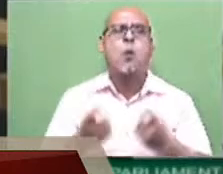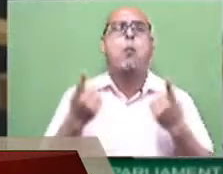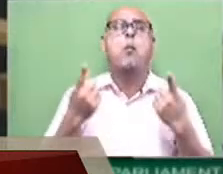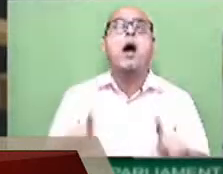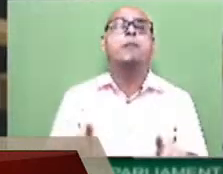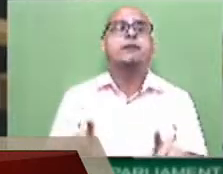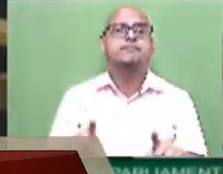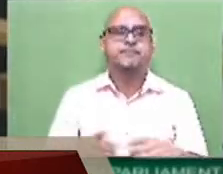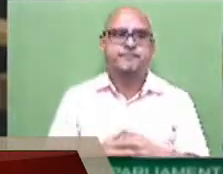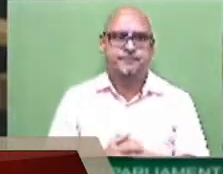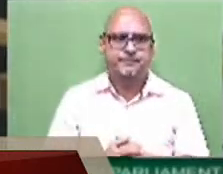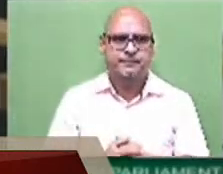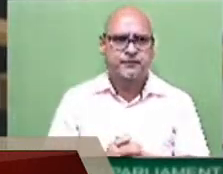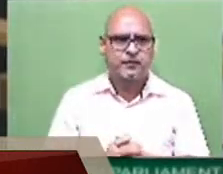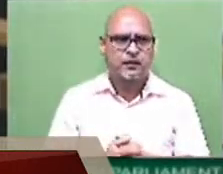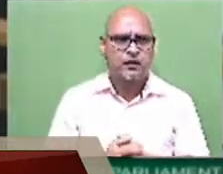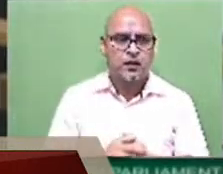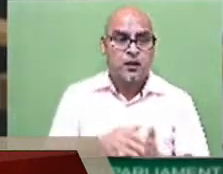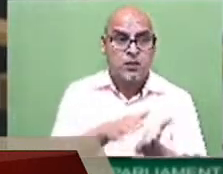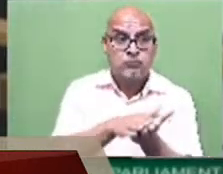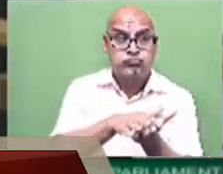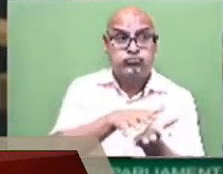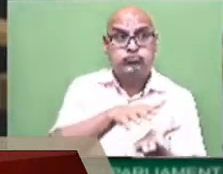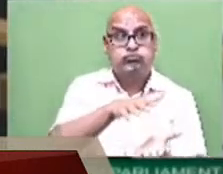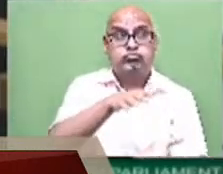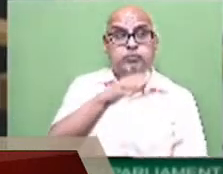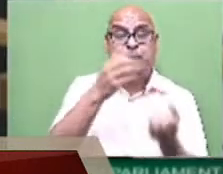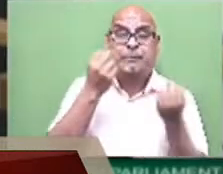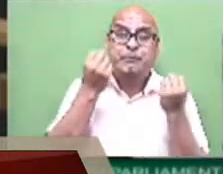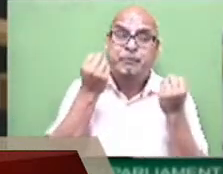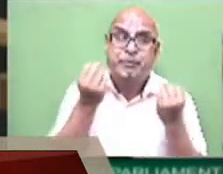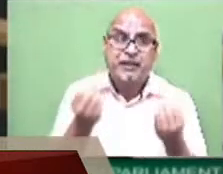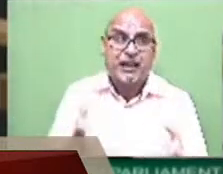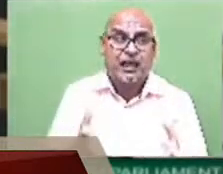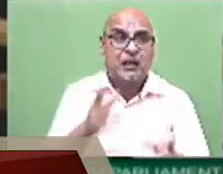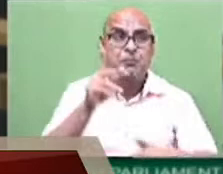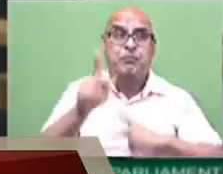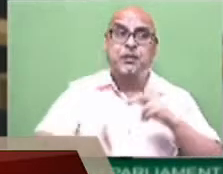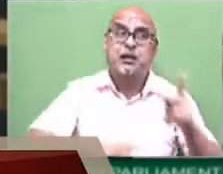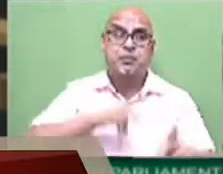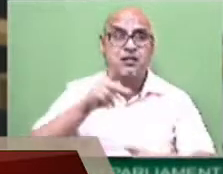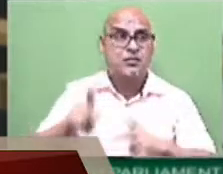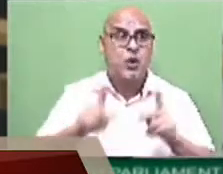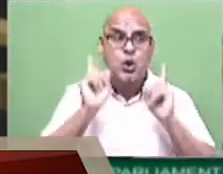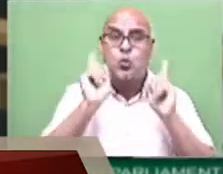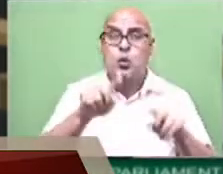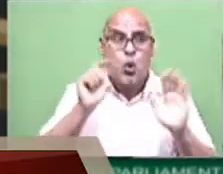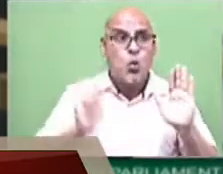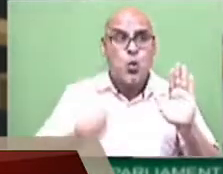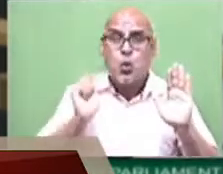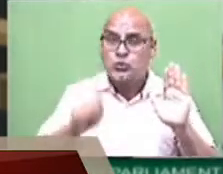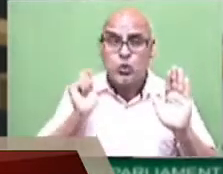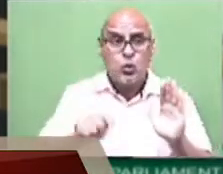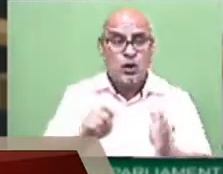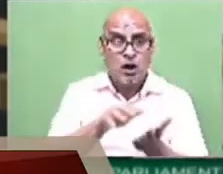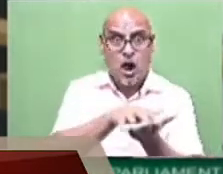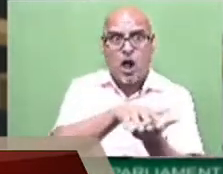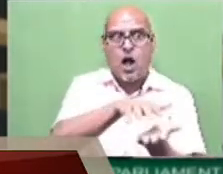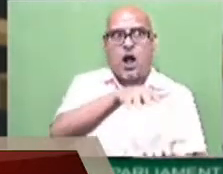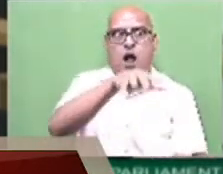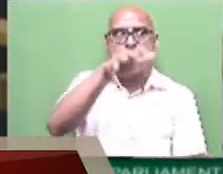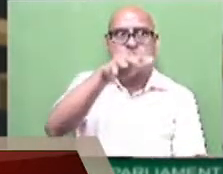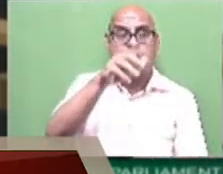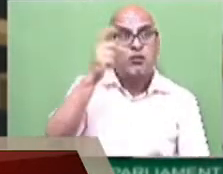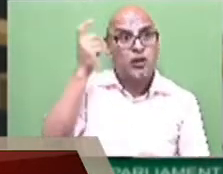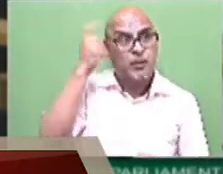free up. So we have to see whether or not we are engaging in legislative insanity. Because you have to understand,